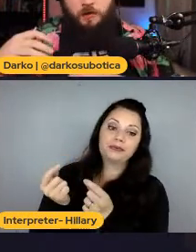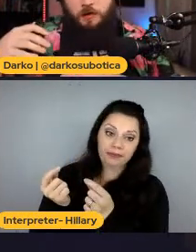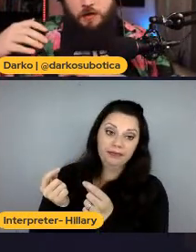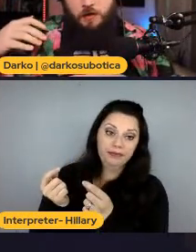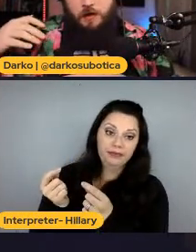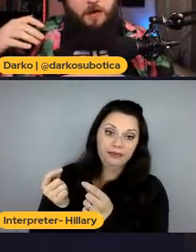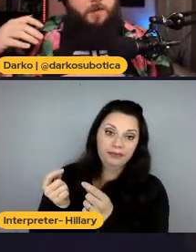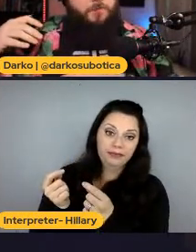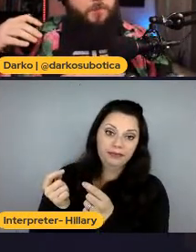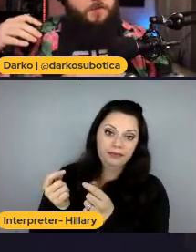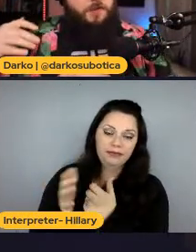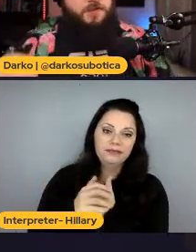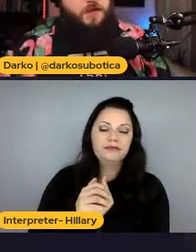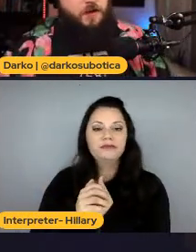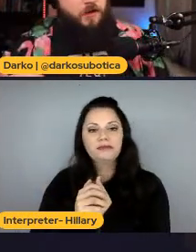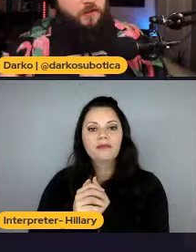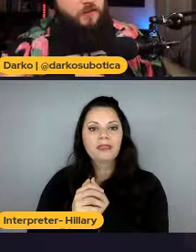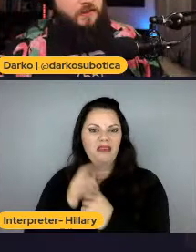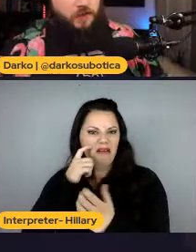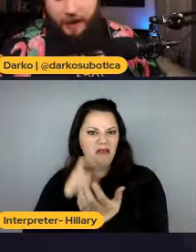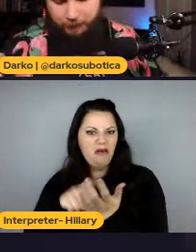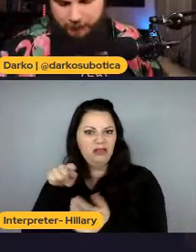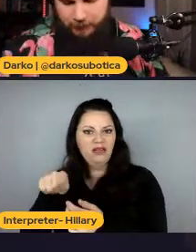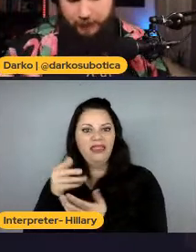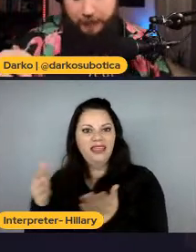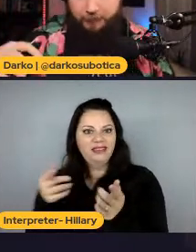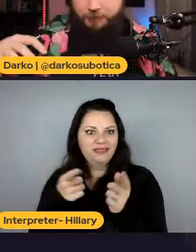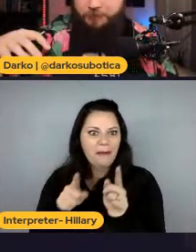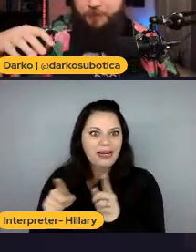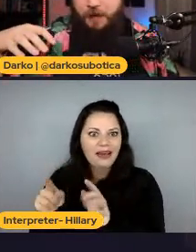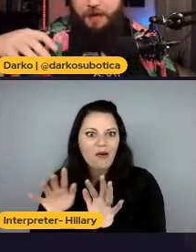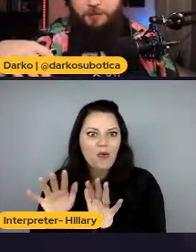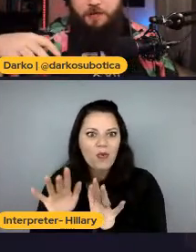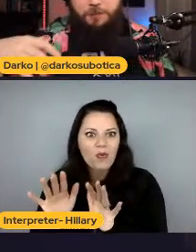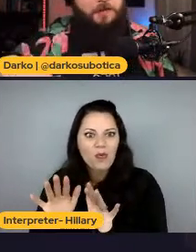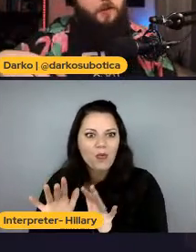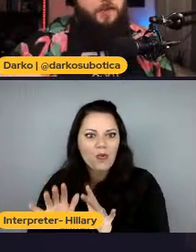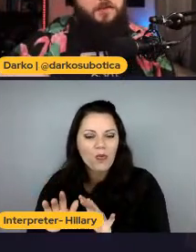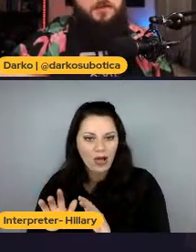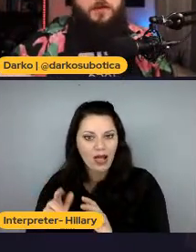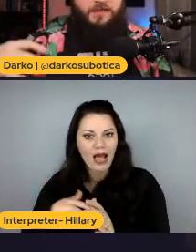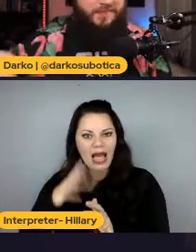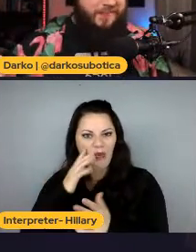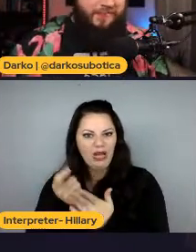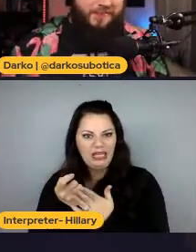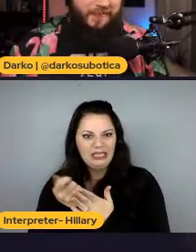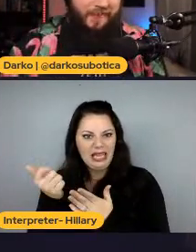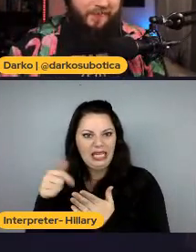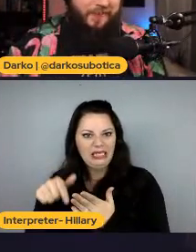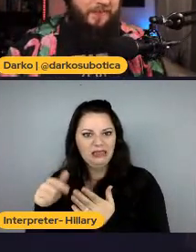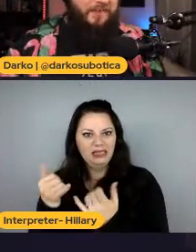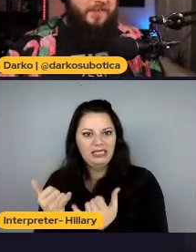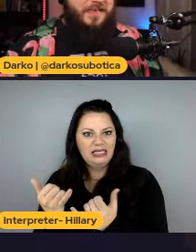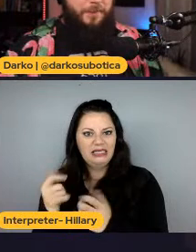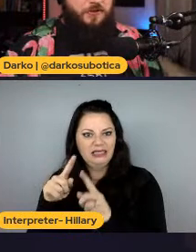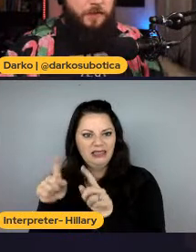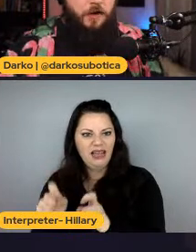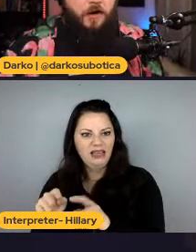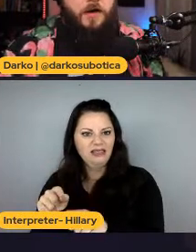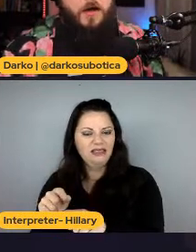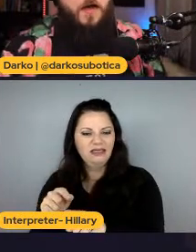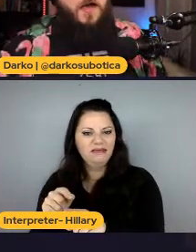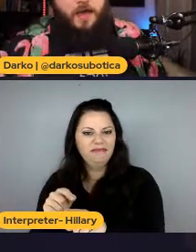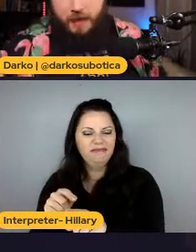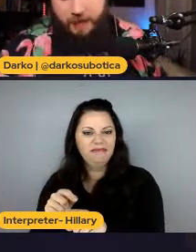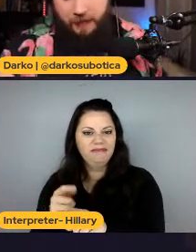So as you can see here, things are happening. I'm going to delete this existing test that happens to be